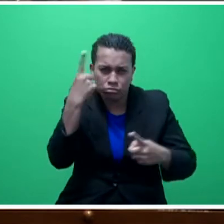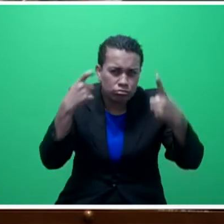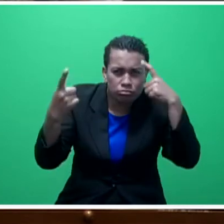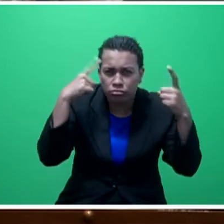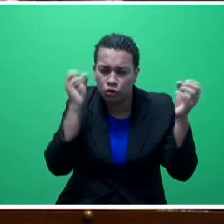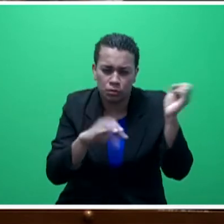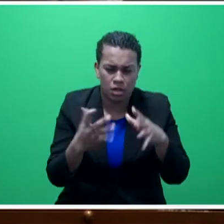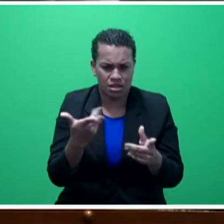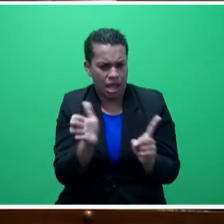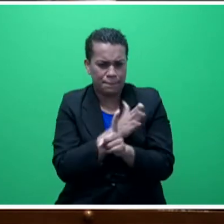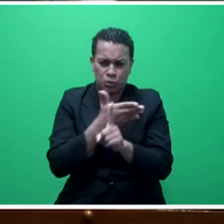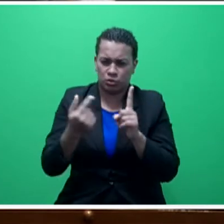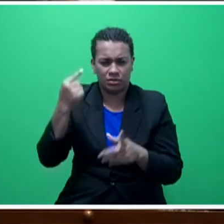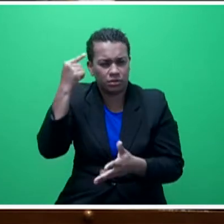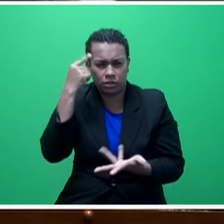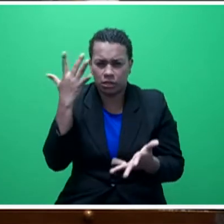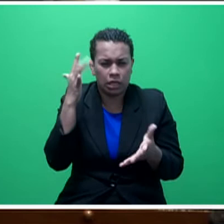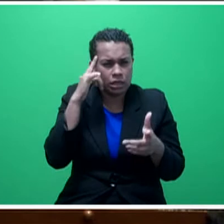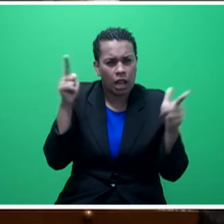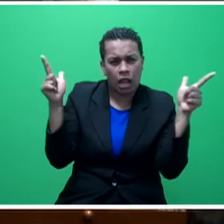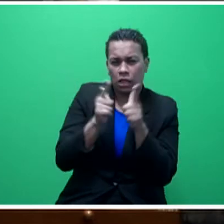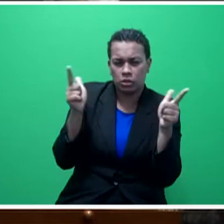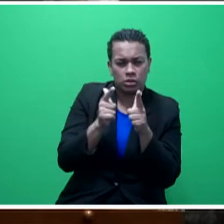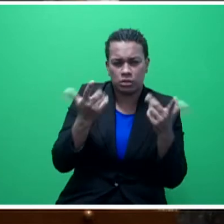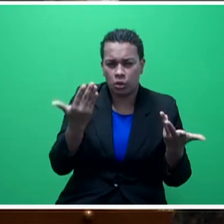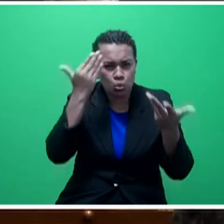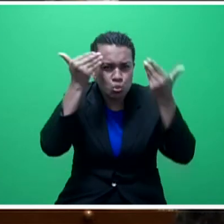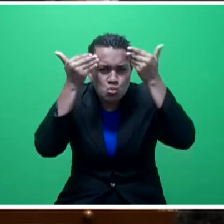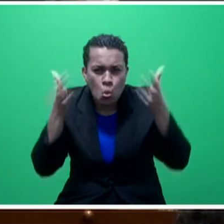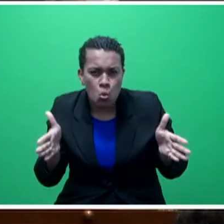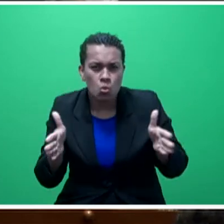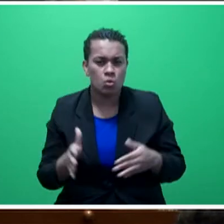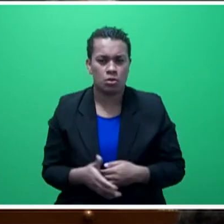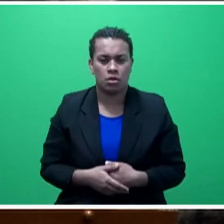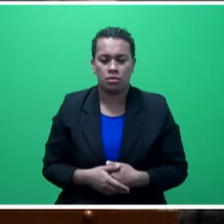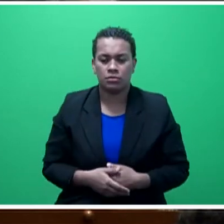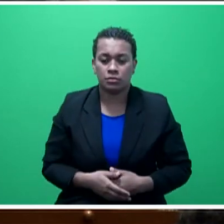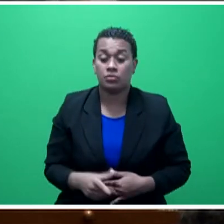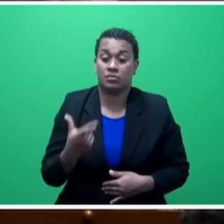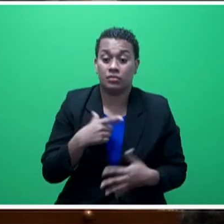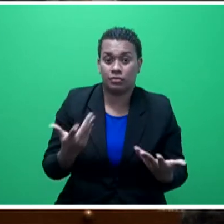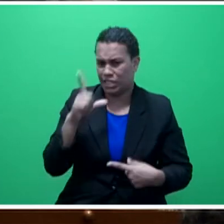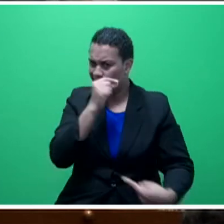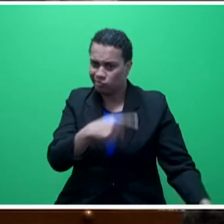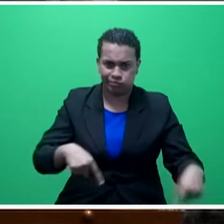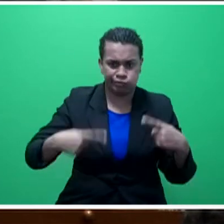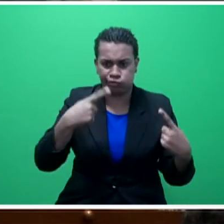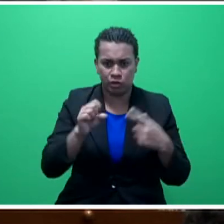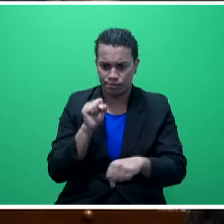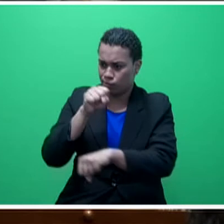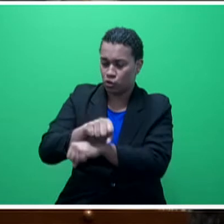intellectual limitations. Mr. Speaker, sir, we can fight this crisis, but not